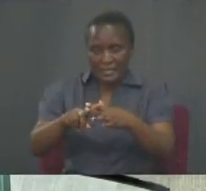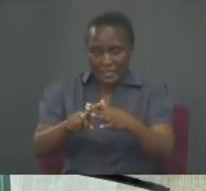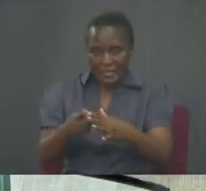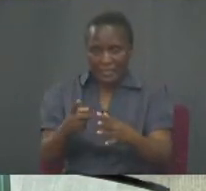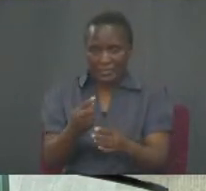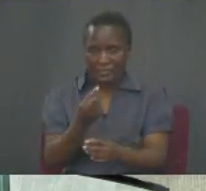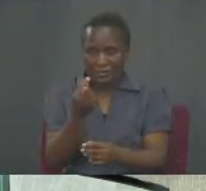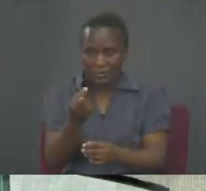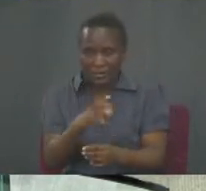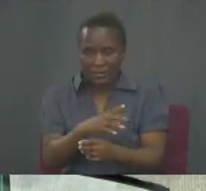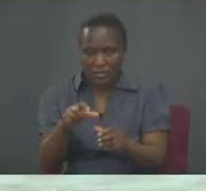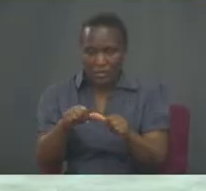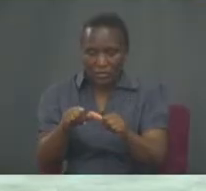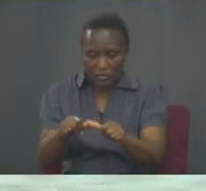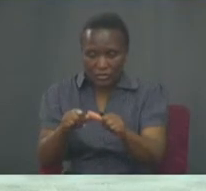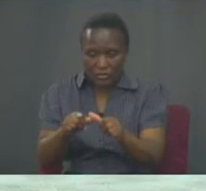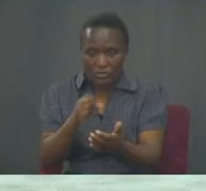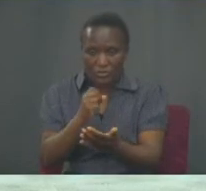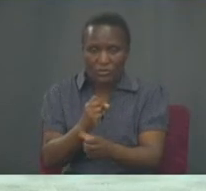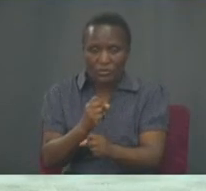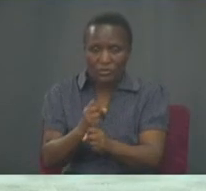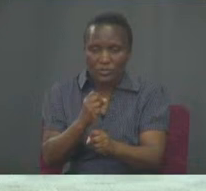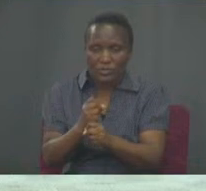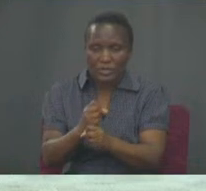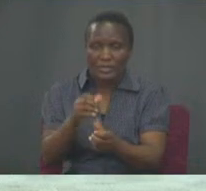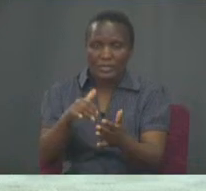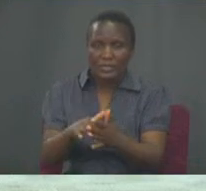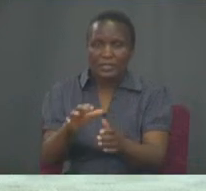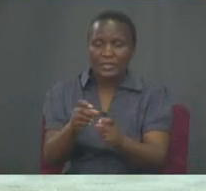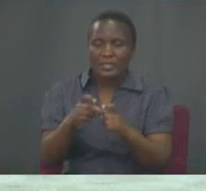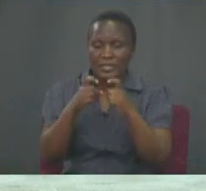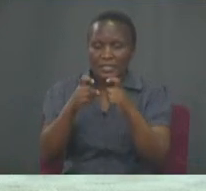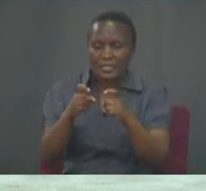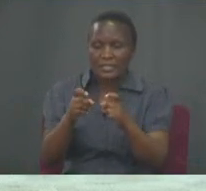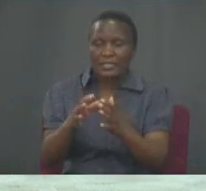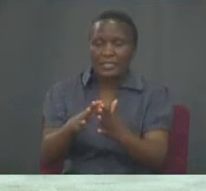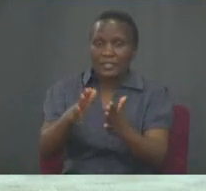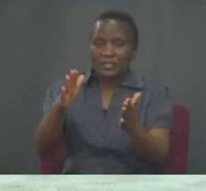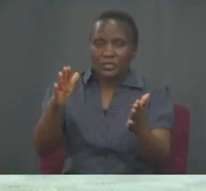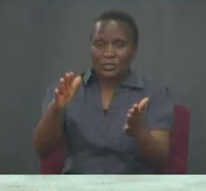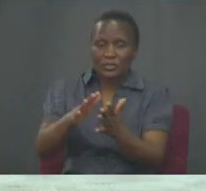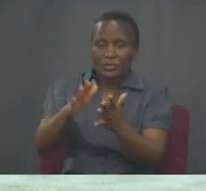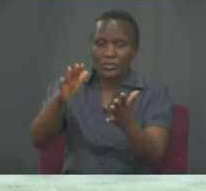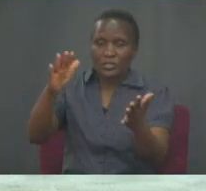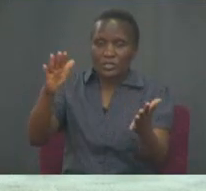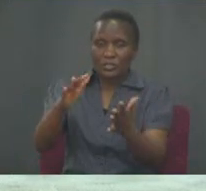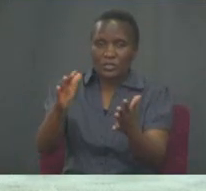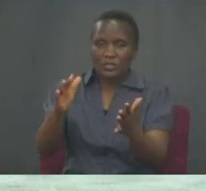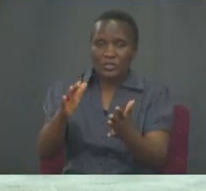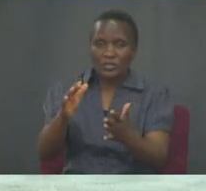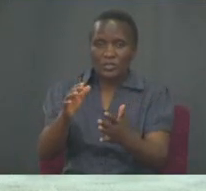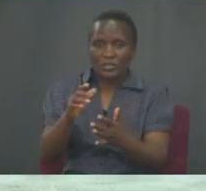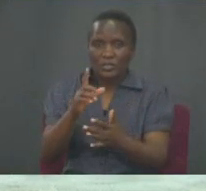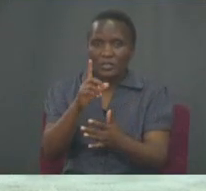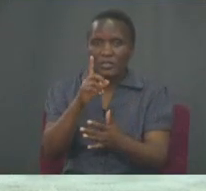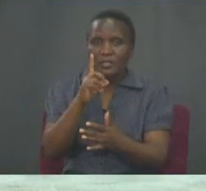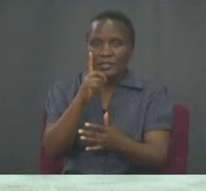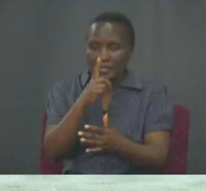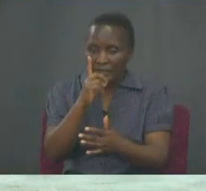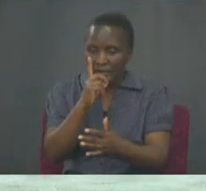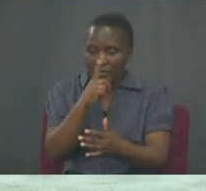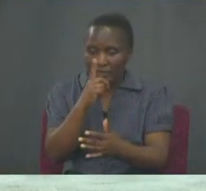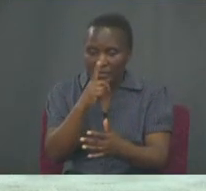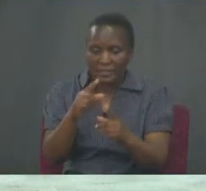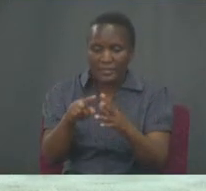doing it, the sin grew worse in degree. Cheating does not start by cheating. It starts by having